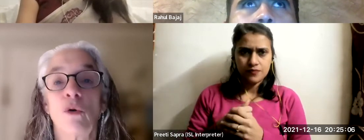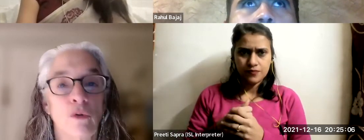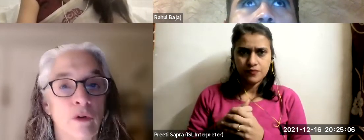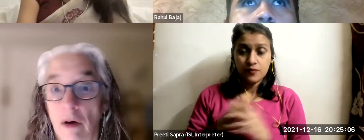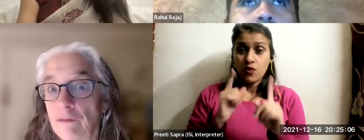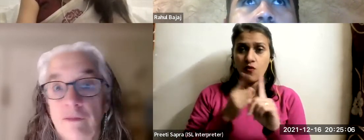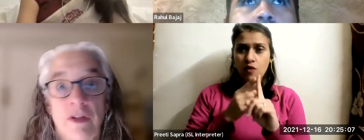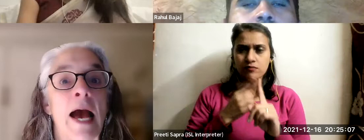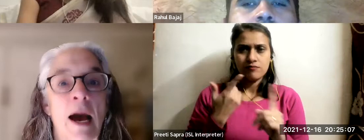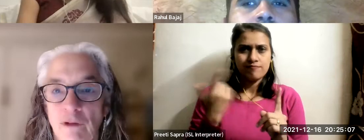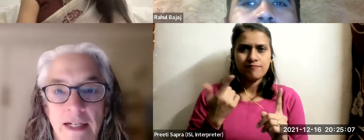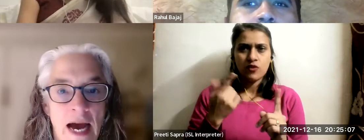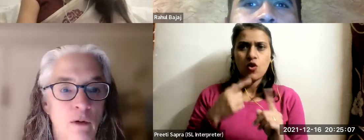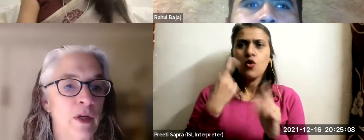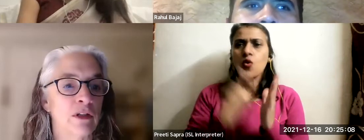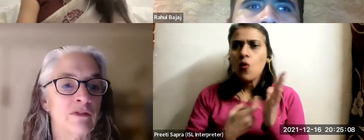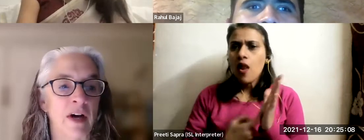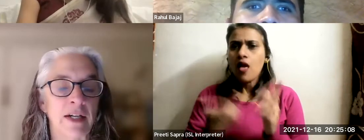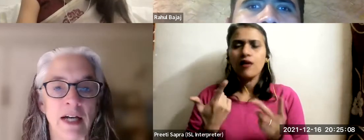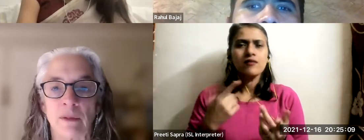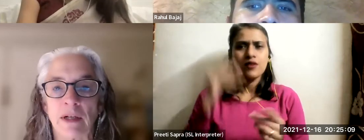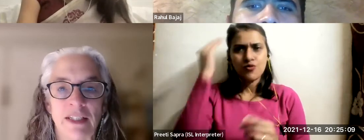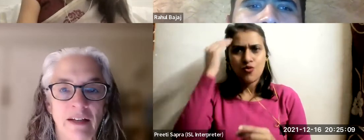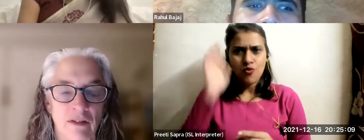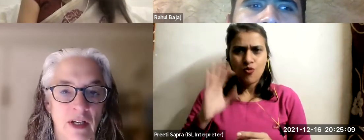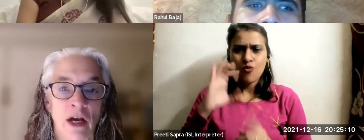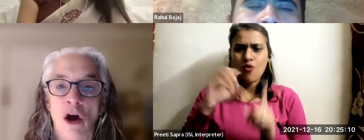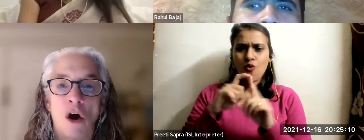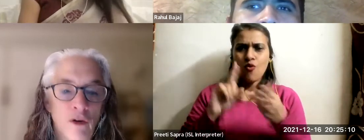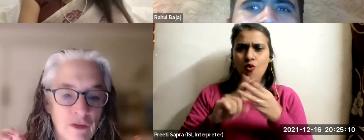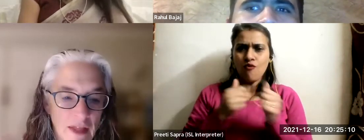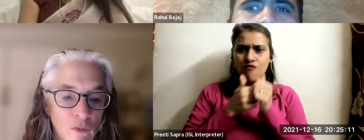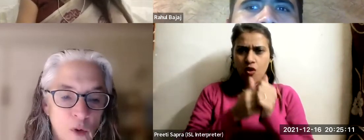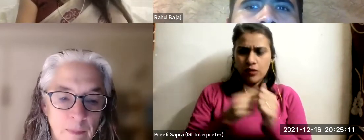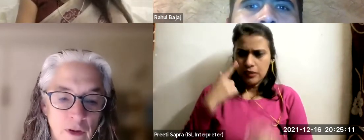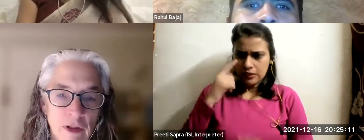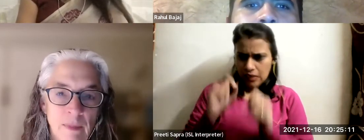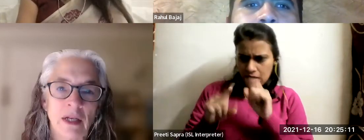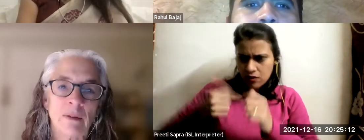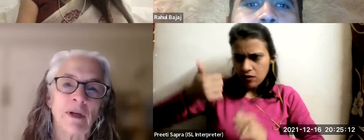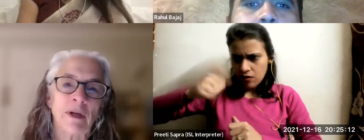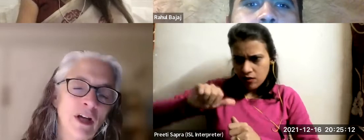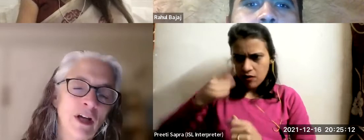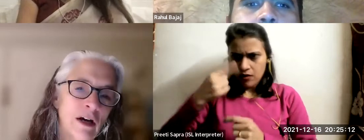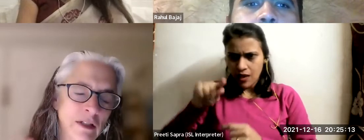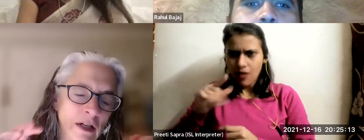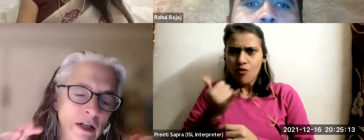the code of the app right now? Are we going to find out about the testing? that's one part of the meeting,